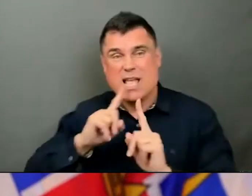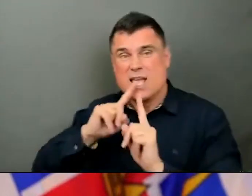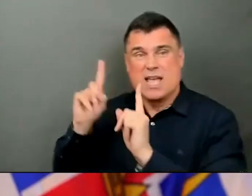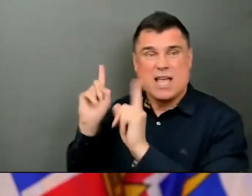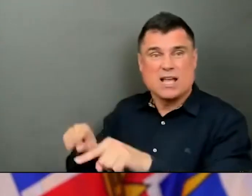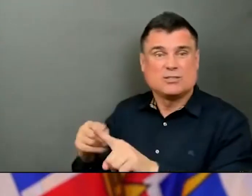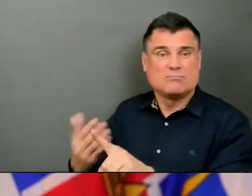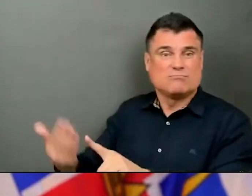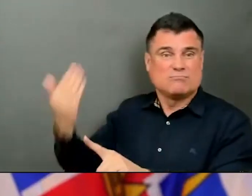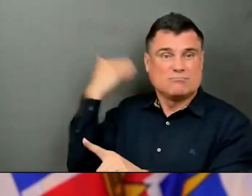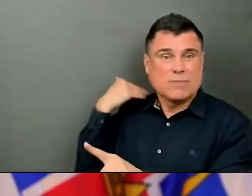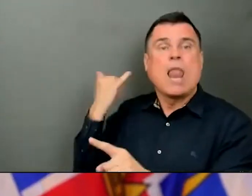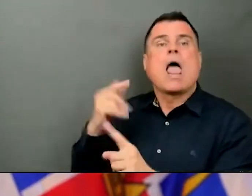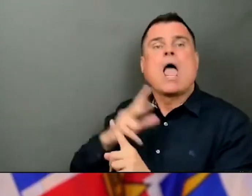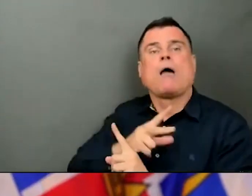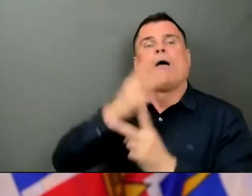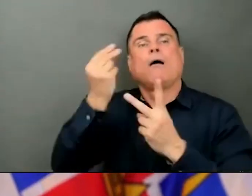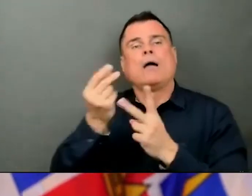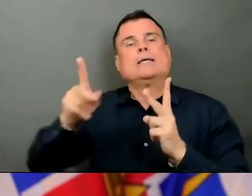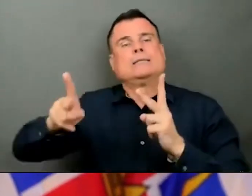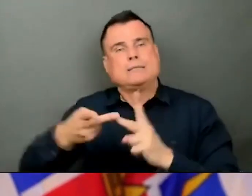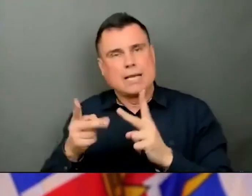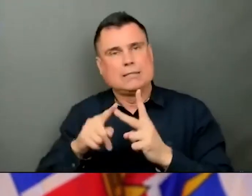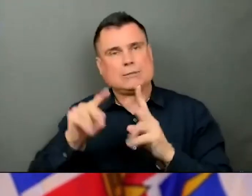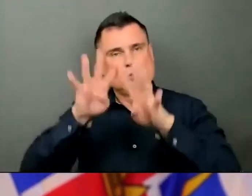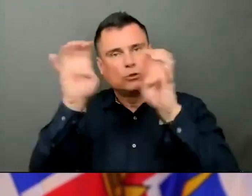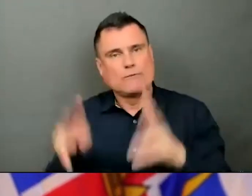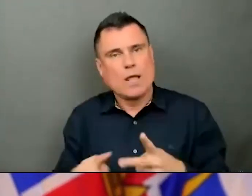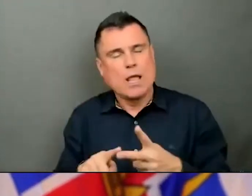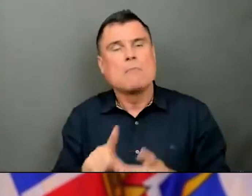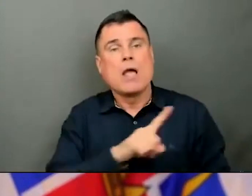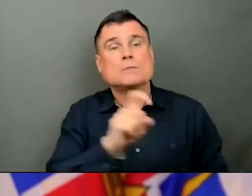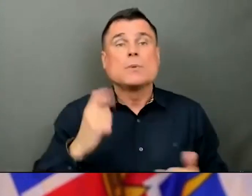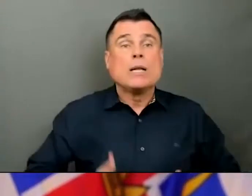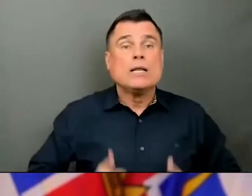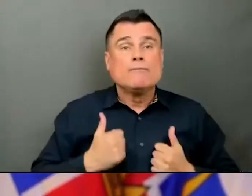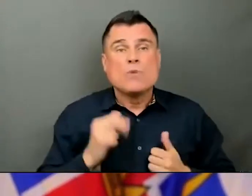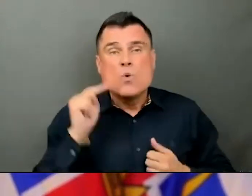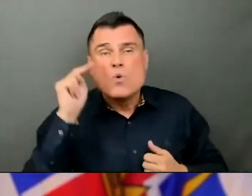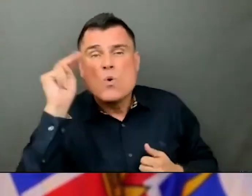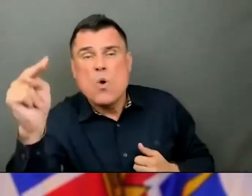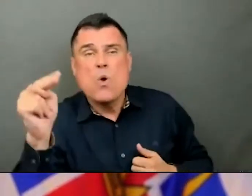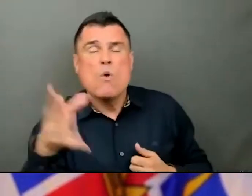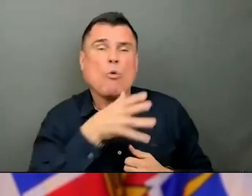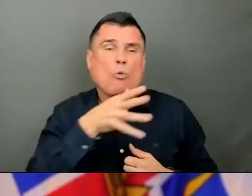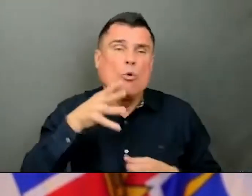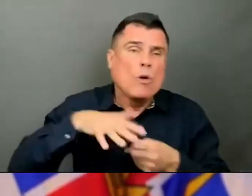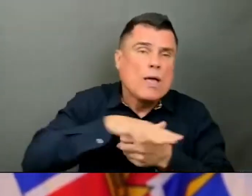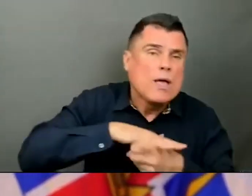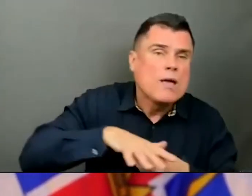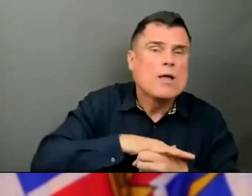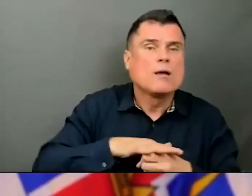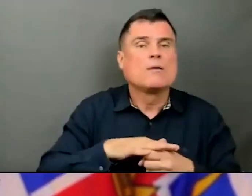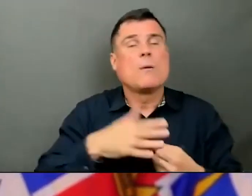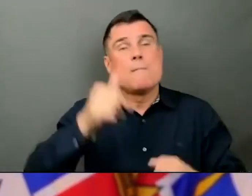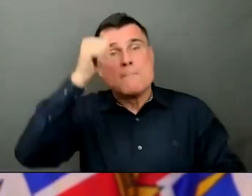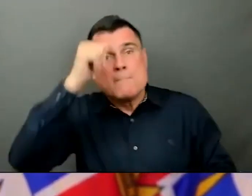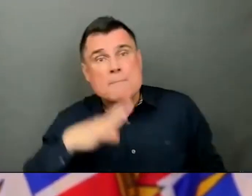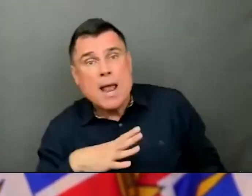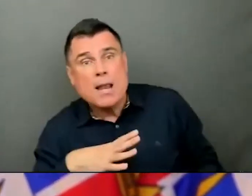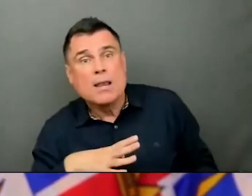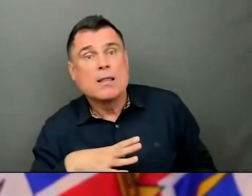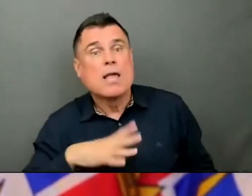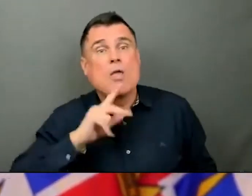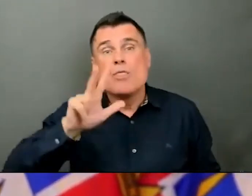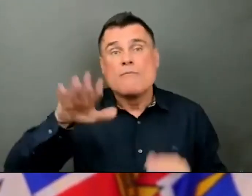So particularly, I want to ask people living in rural and remote areas, men in particular, under the age of 35, so young men,